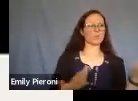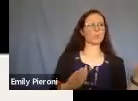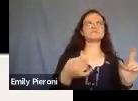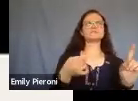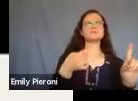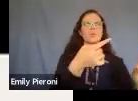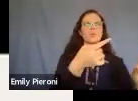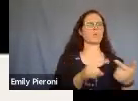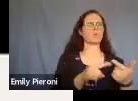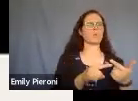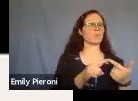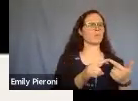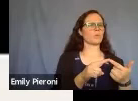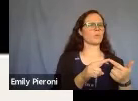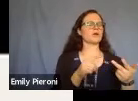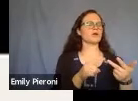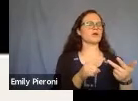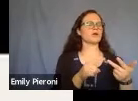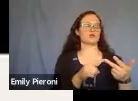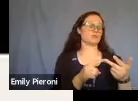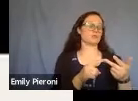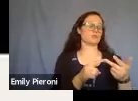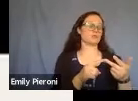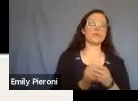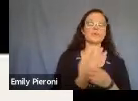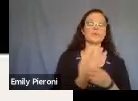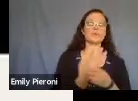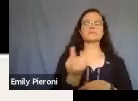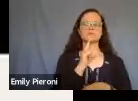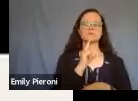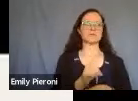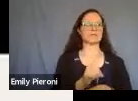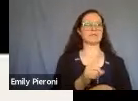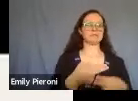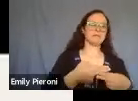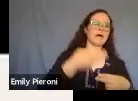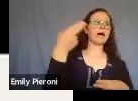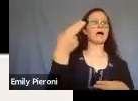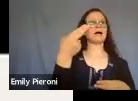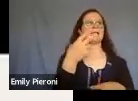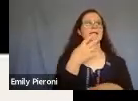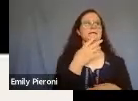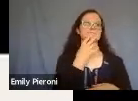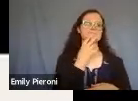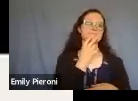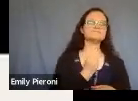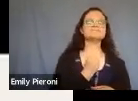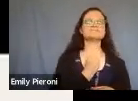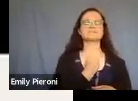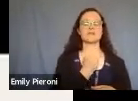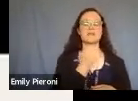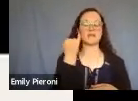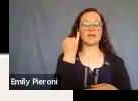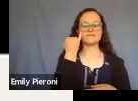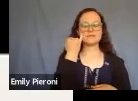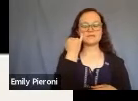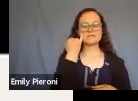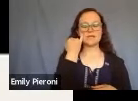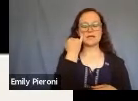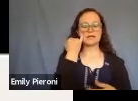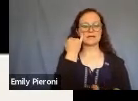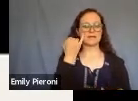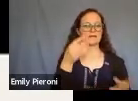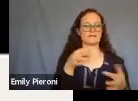Are you growing something that's high value, or are you growing something that's like a field crop, like, you know, a row crop